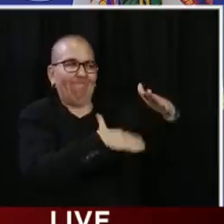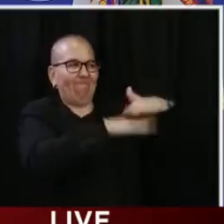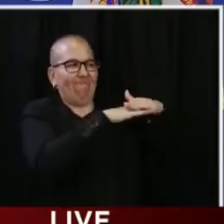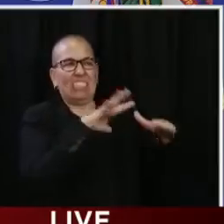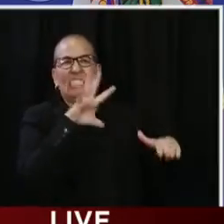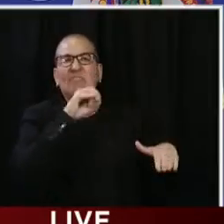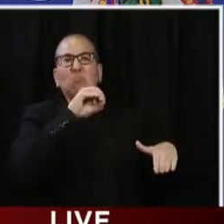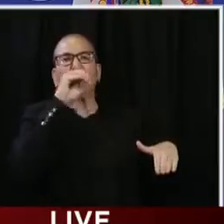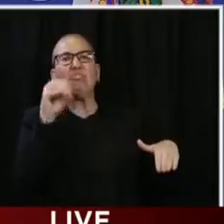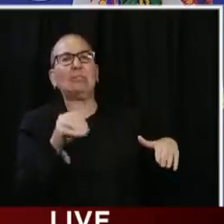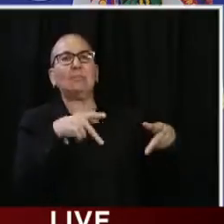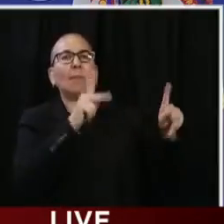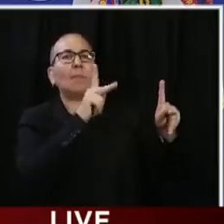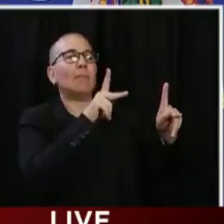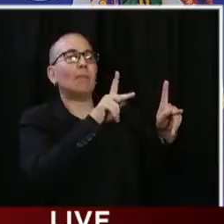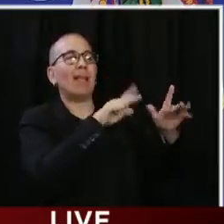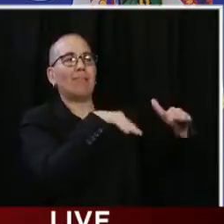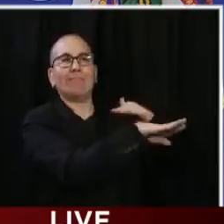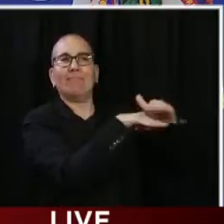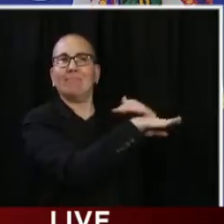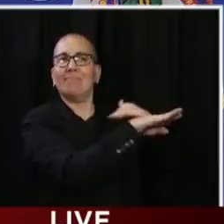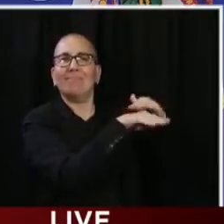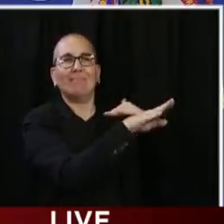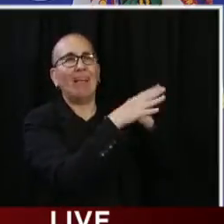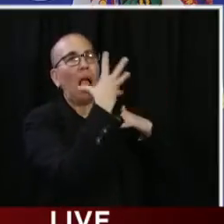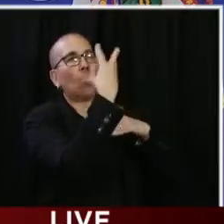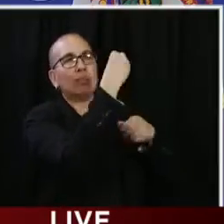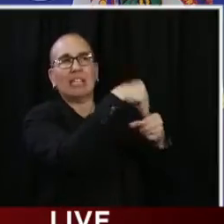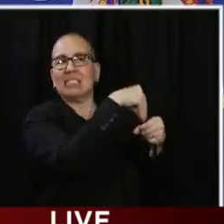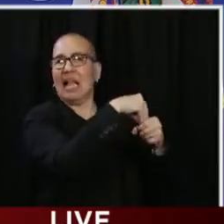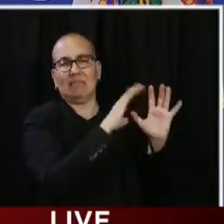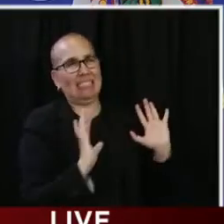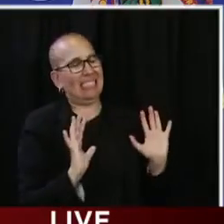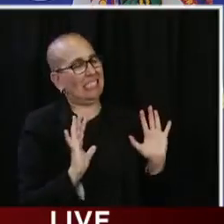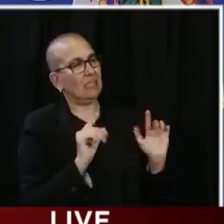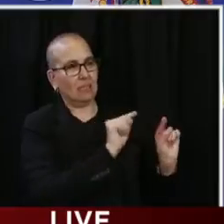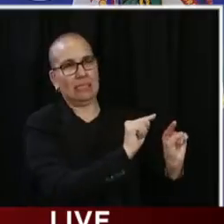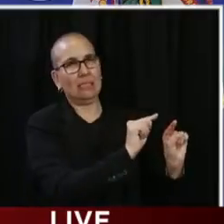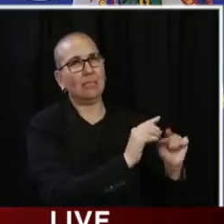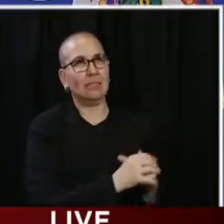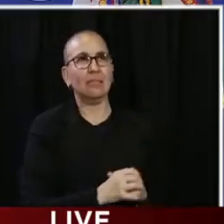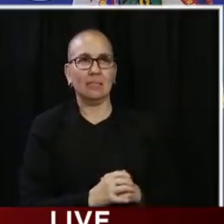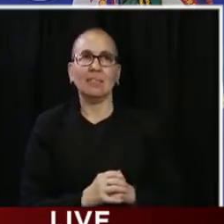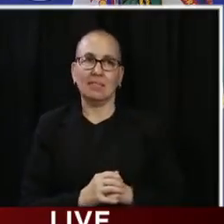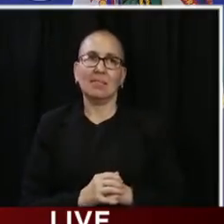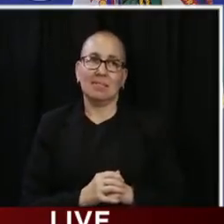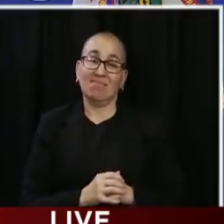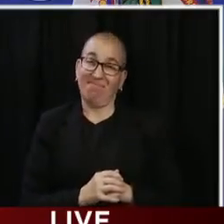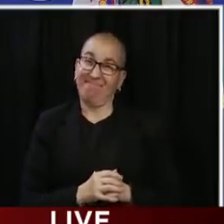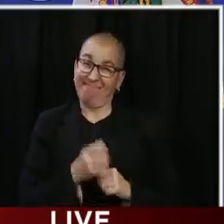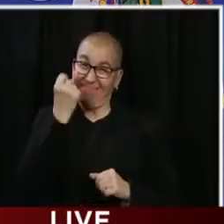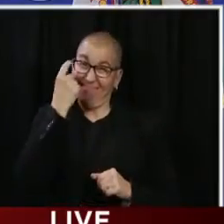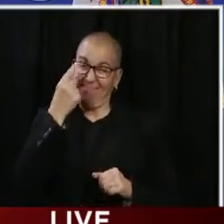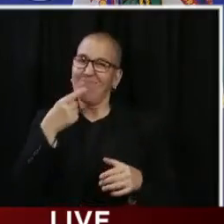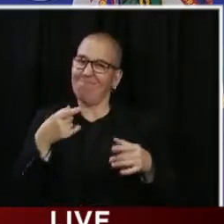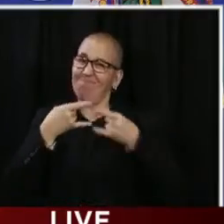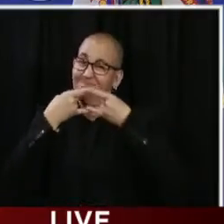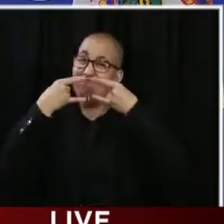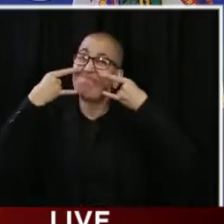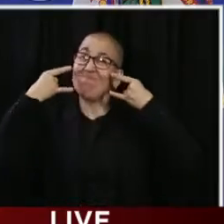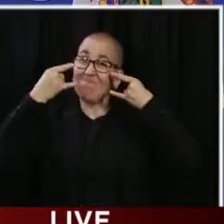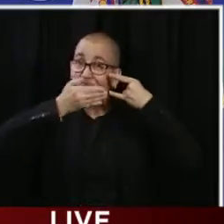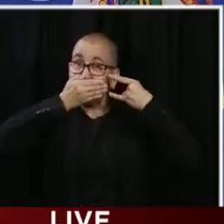you, you wear it whenever you can, but if you're strenuously exercising or eating, you don't wear it. Bowling alleys and movie theaters and some of the entertainment options will open in that